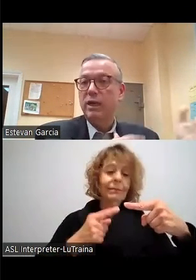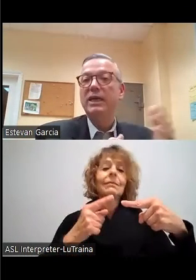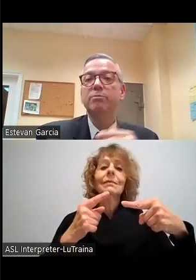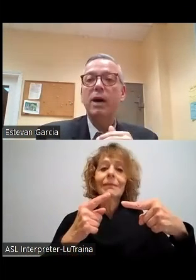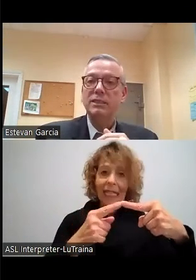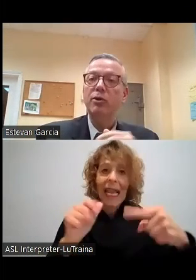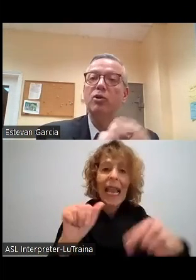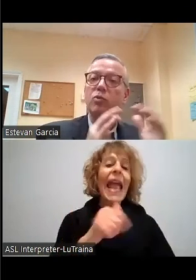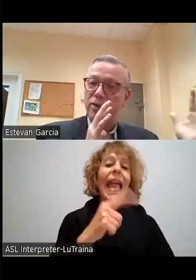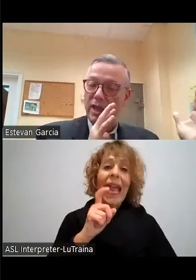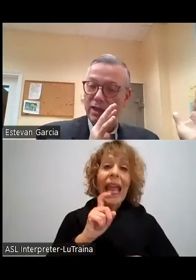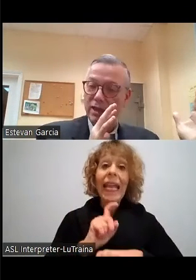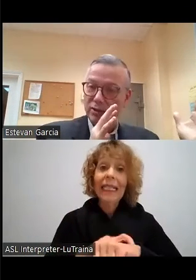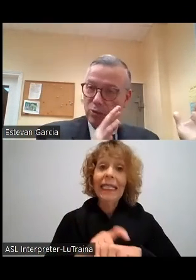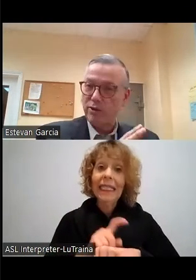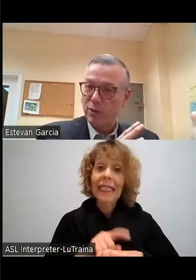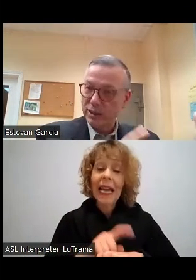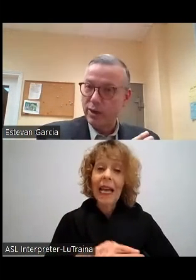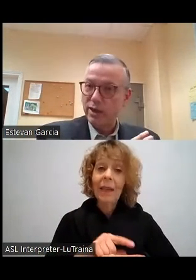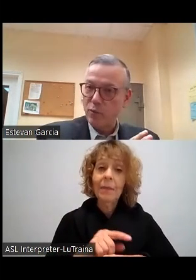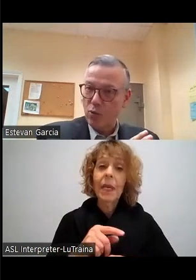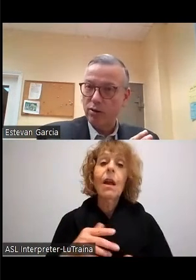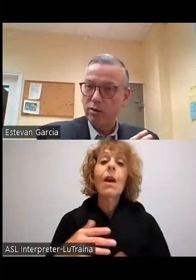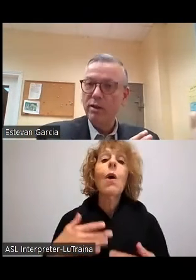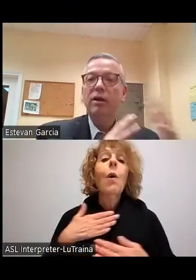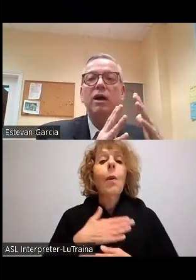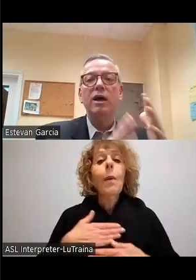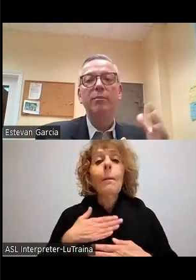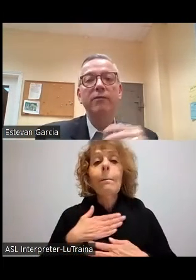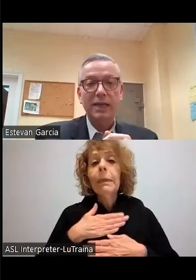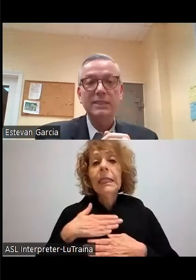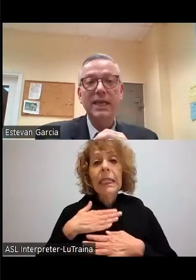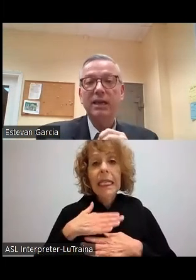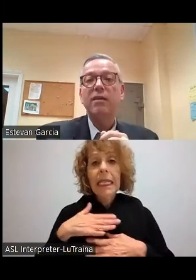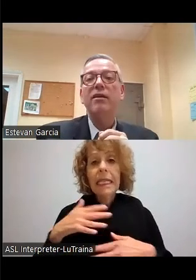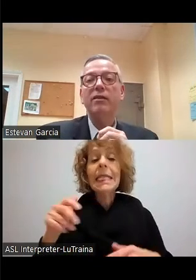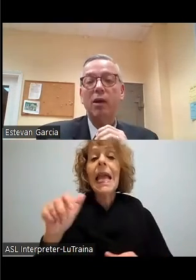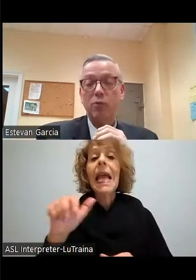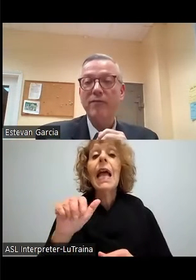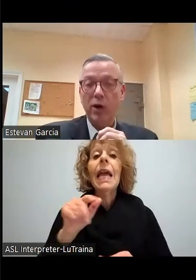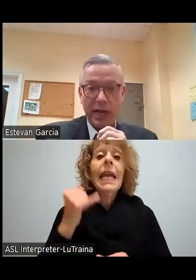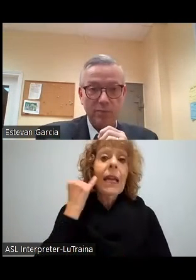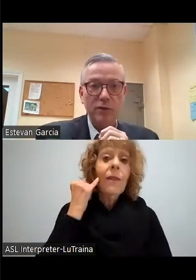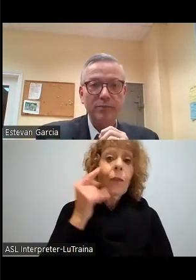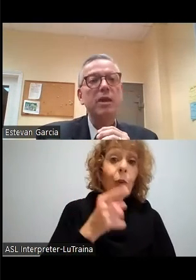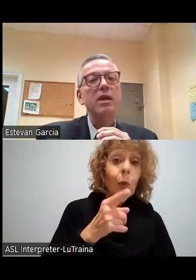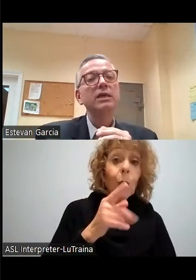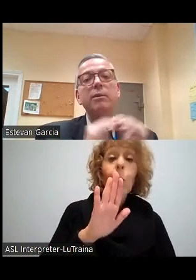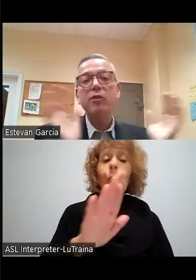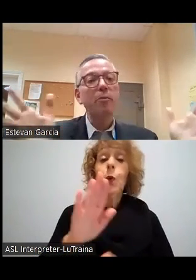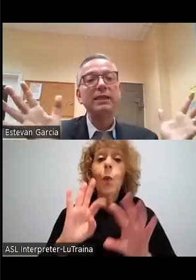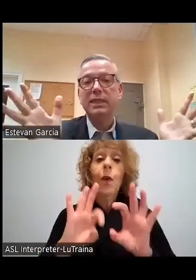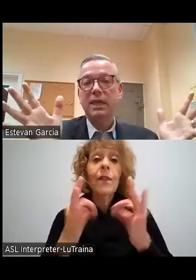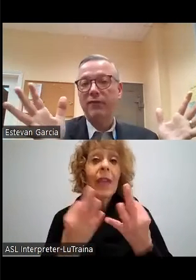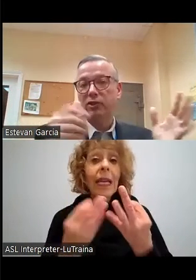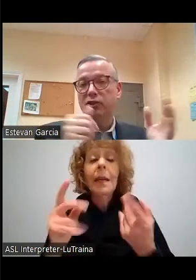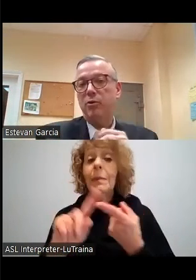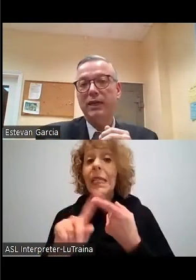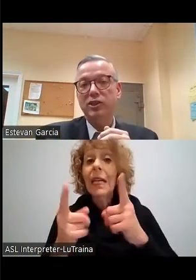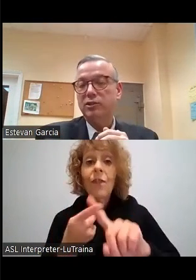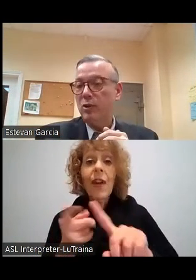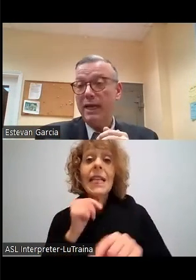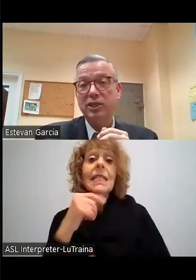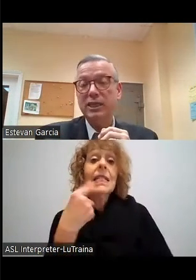vaccinated as quickly as possible with the 23-24 vaccine. That will be very helpful. Some other basic